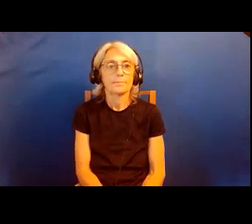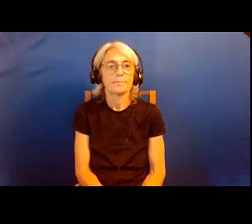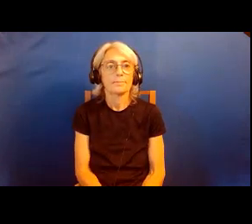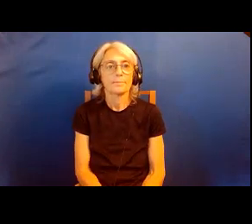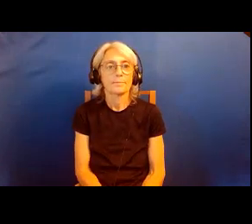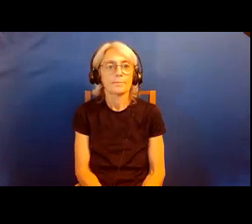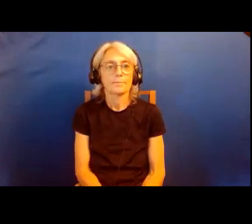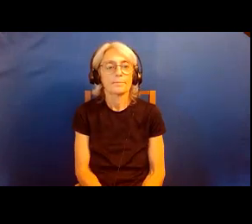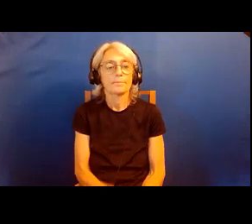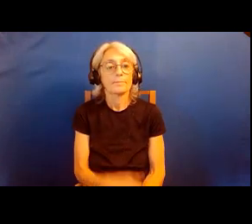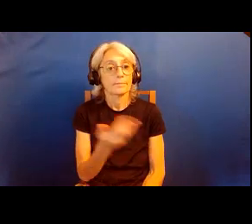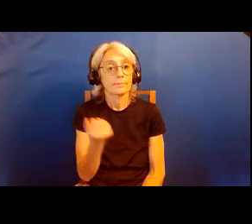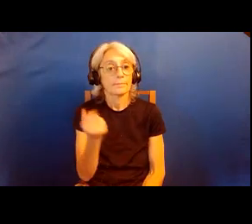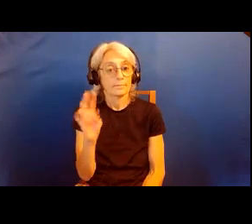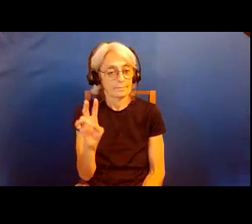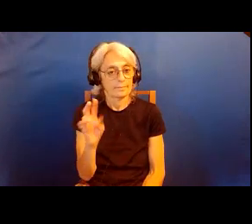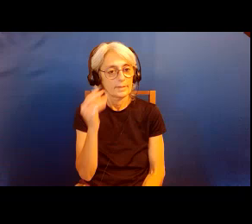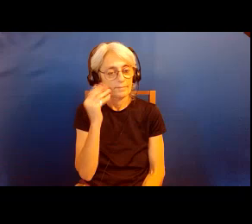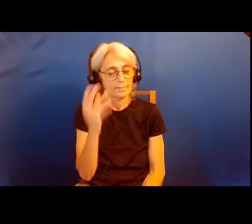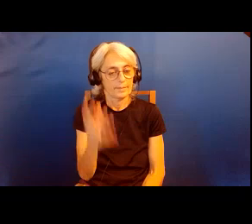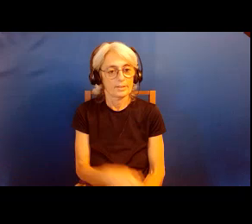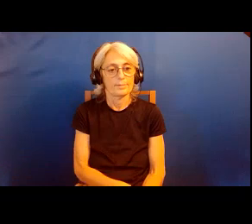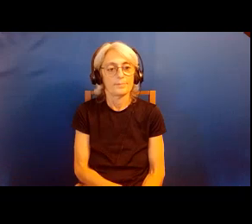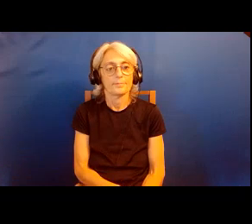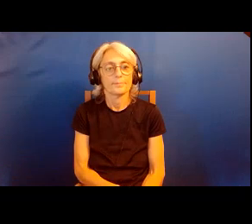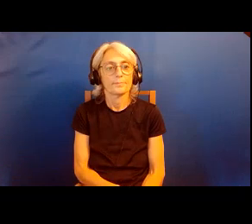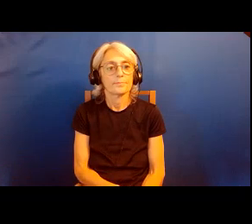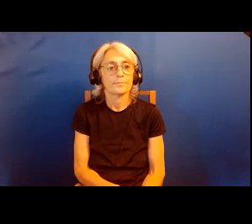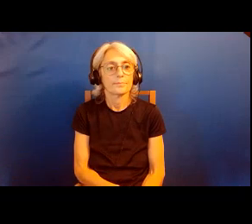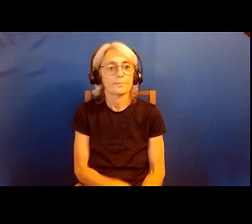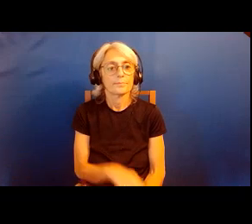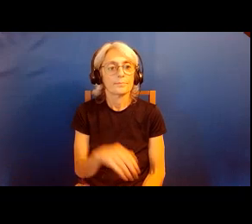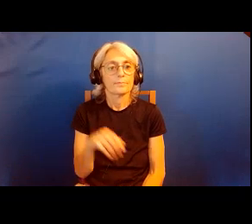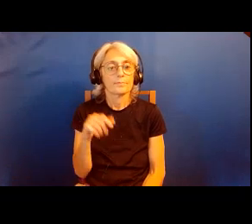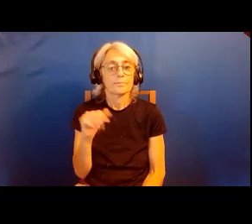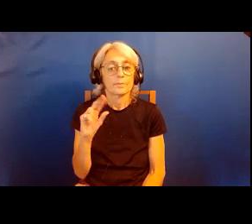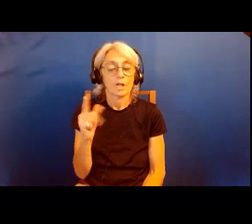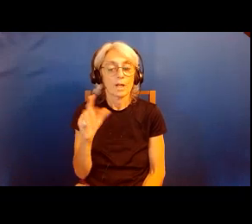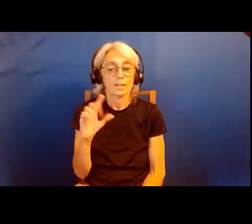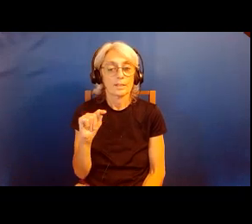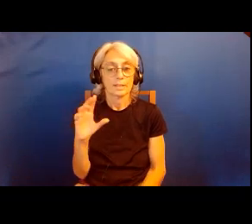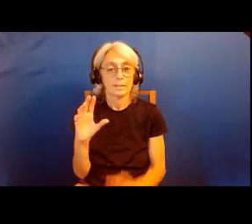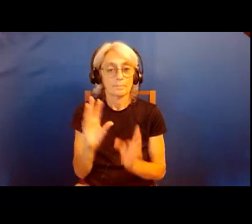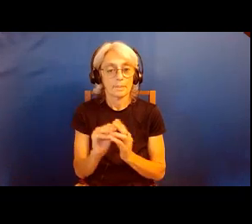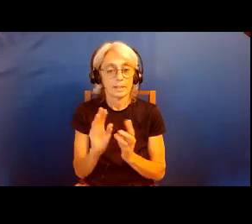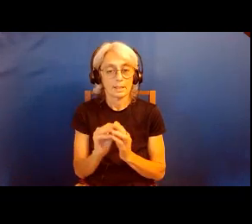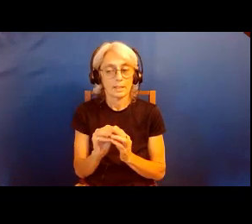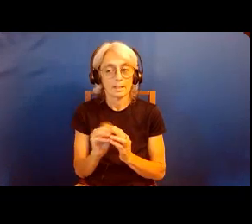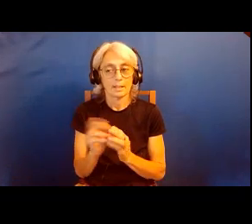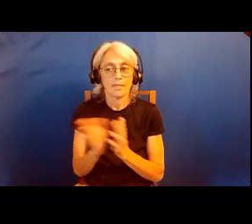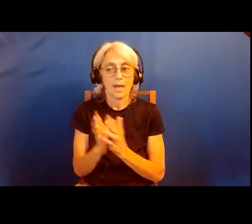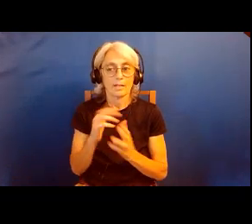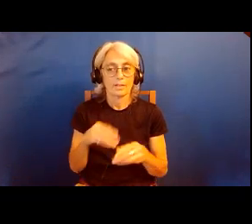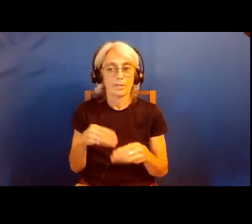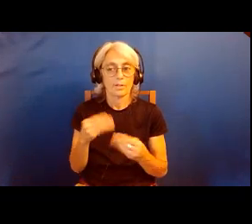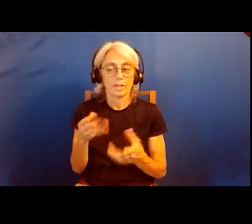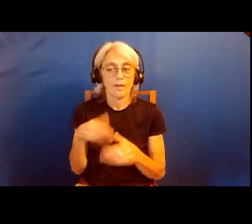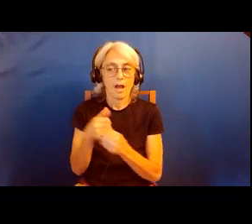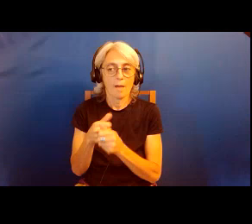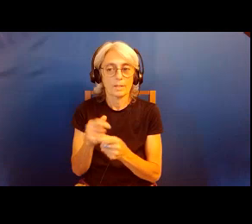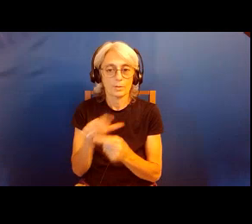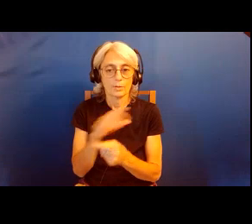Commissioners, tab 17 is an information item. During the August CTC meeting, Caltrans was requested to provide the commission with an update on the State